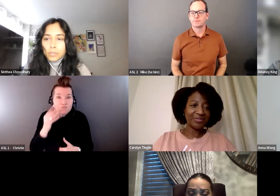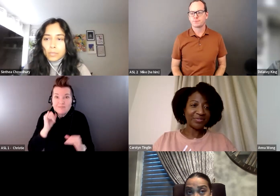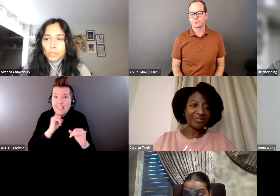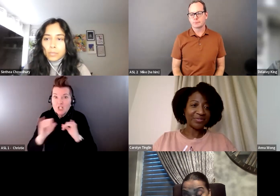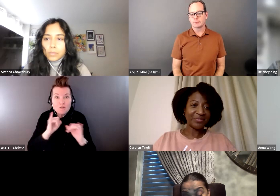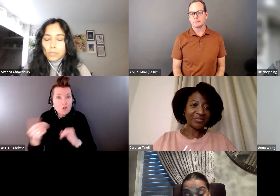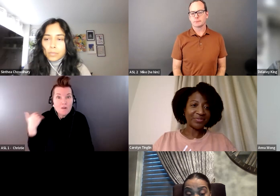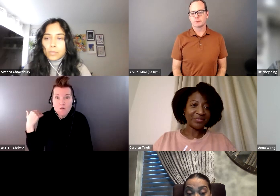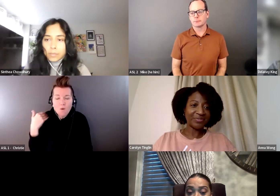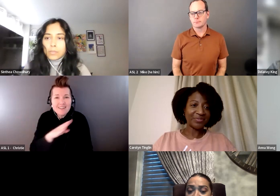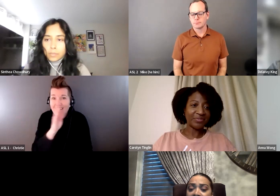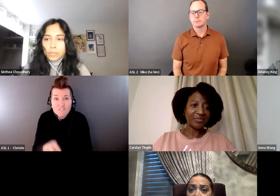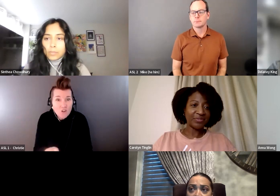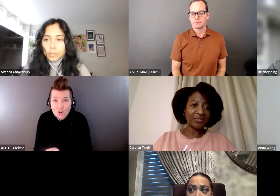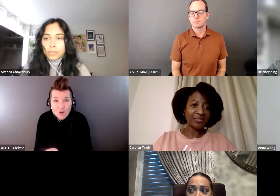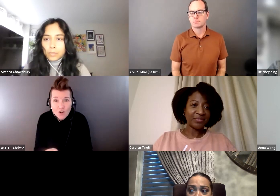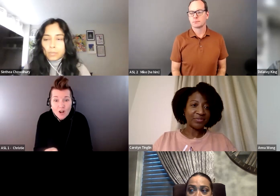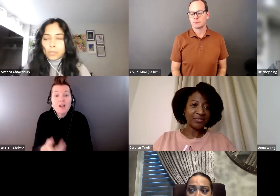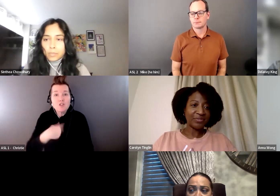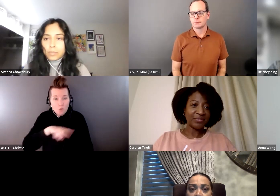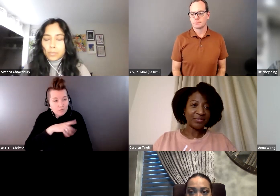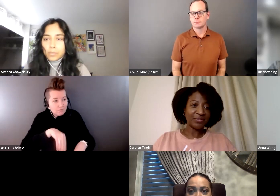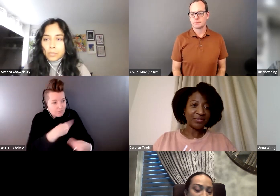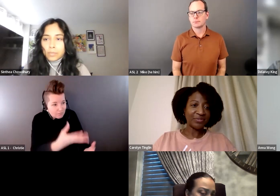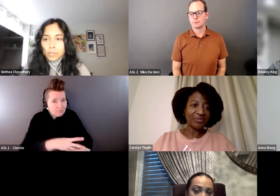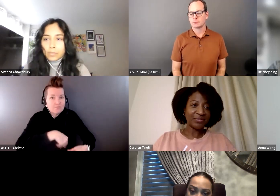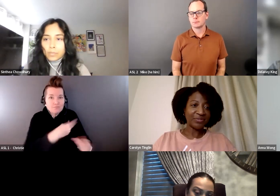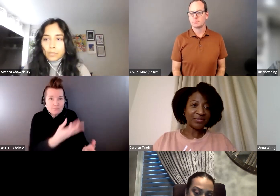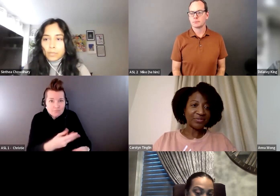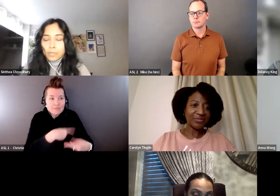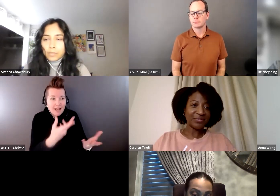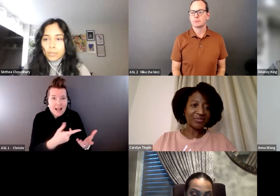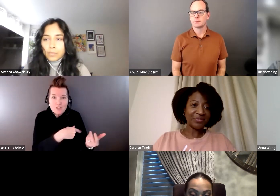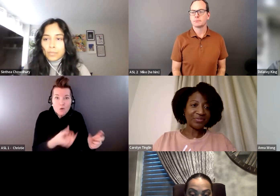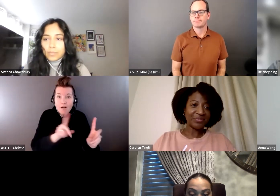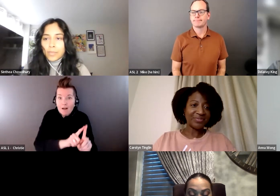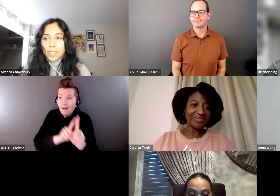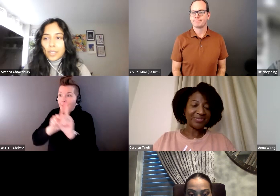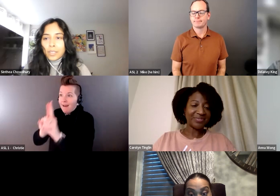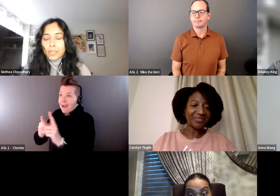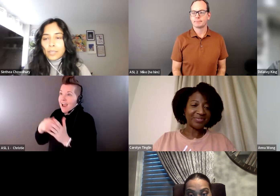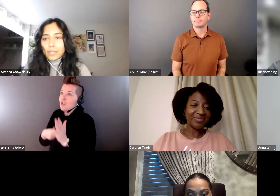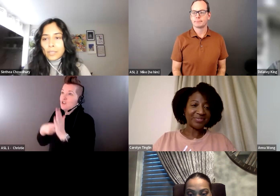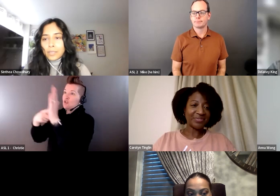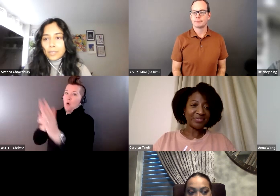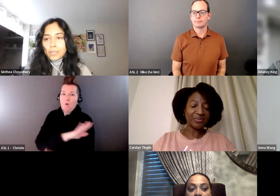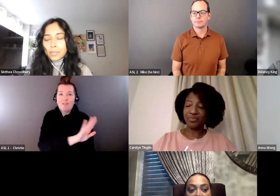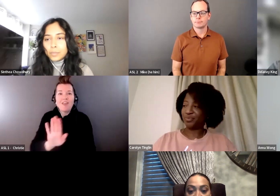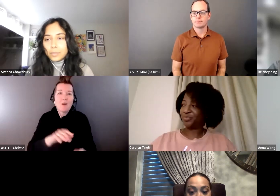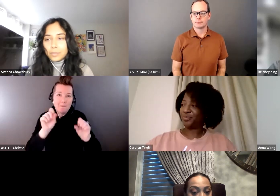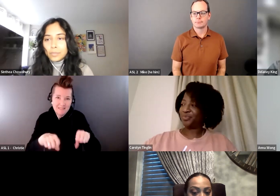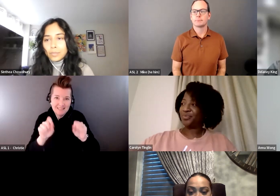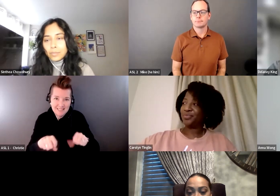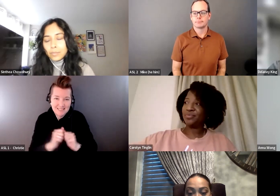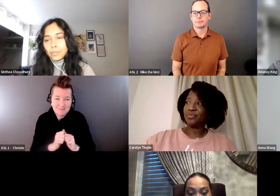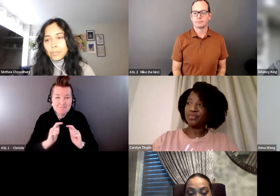did at the Goodness Gift really helped them showcase their talents and their abilities. So what we did is we adapted